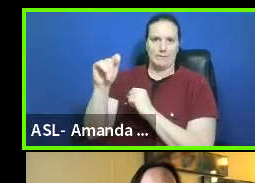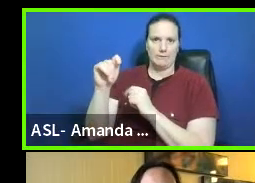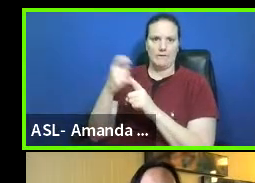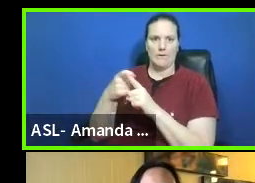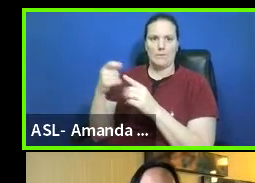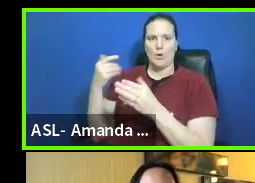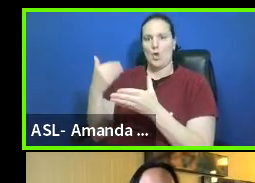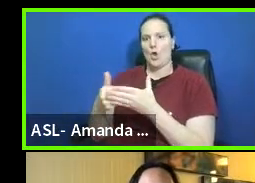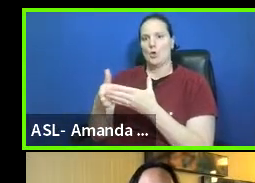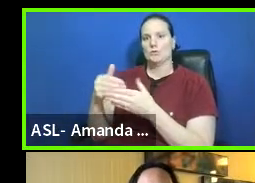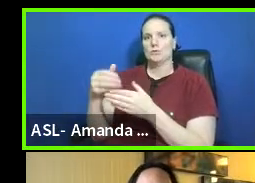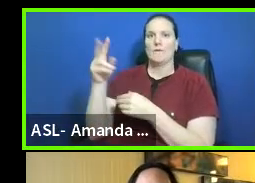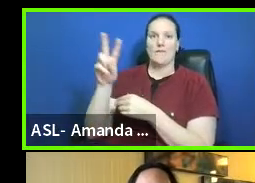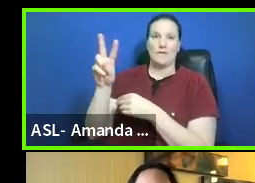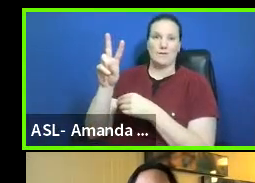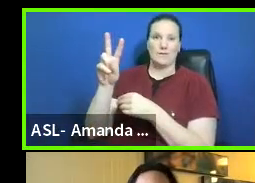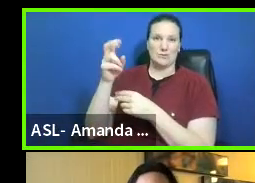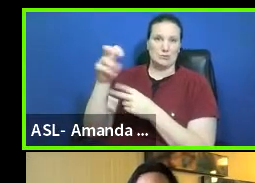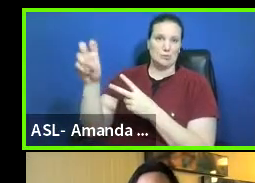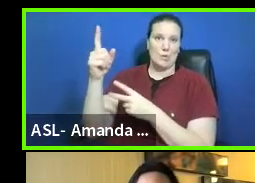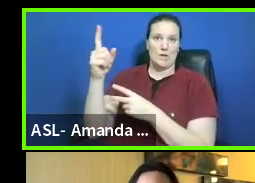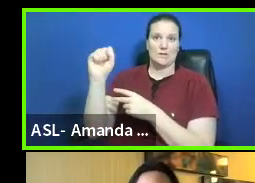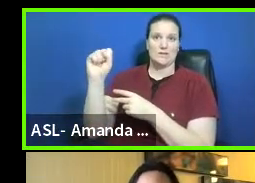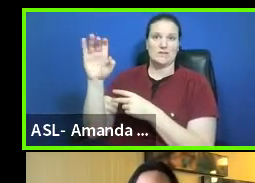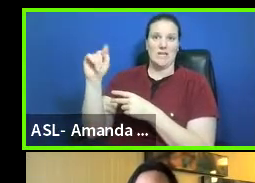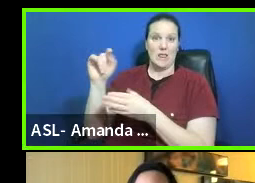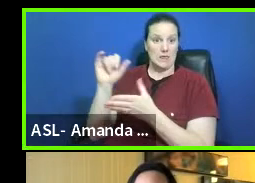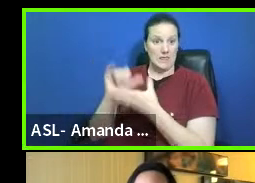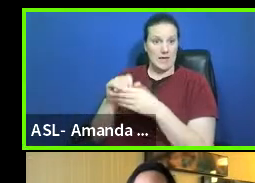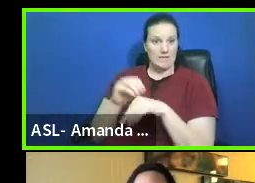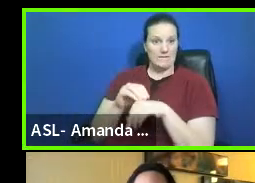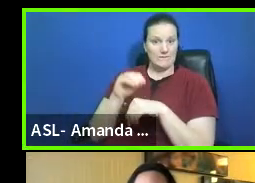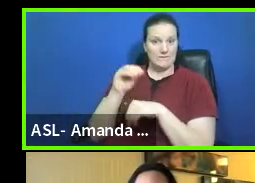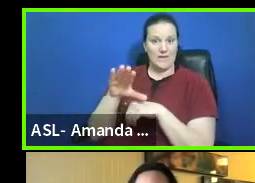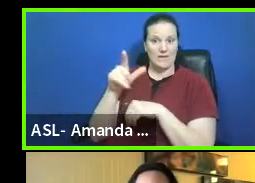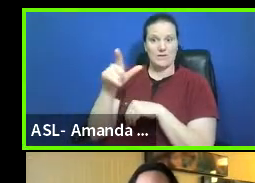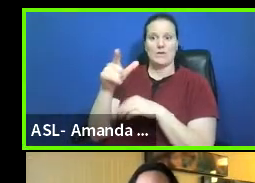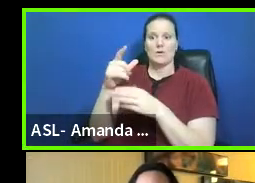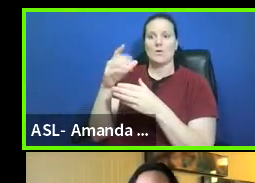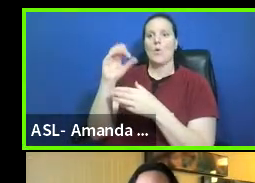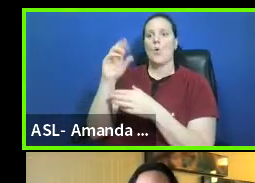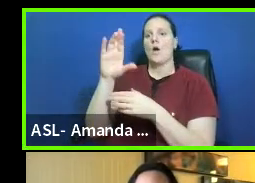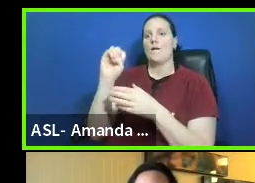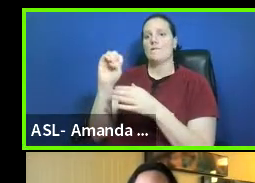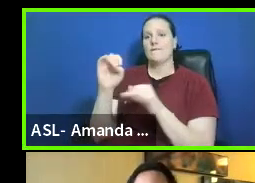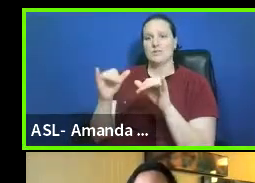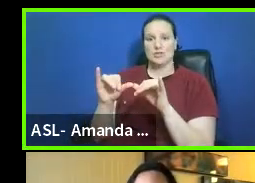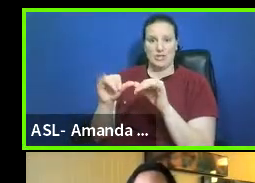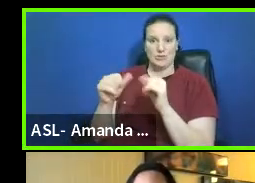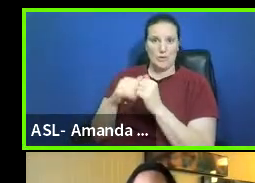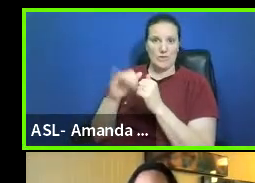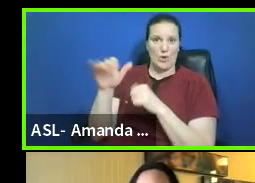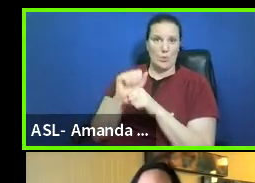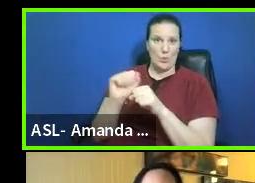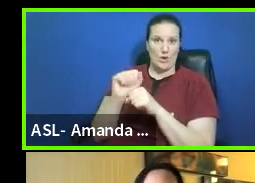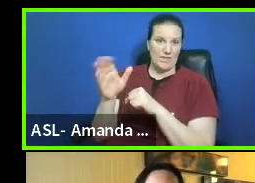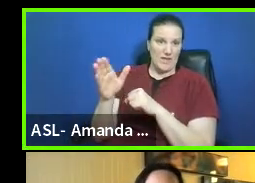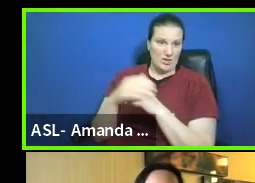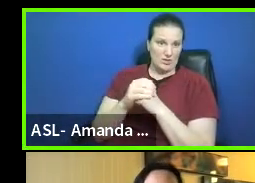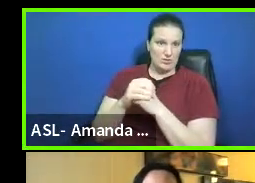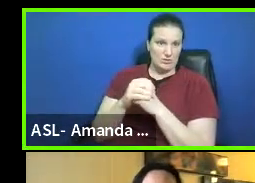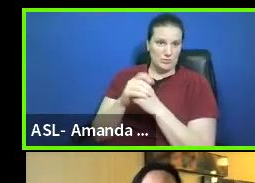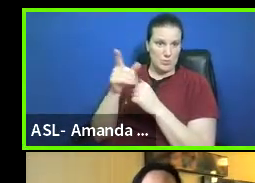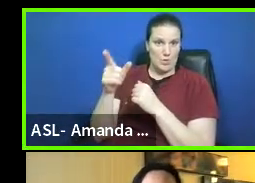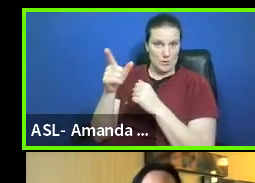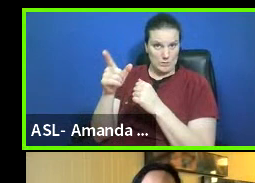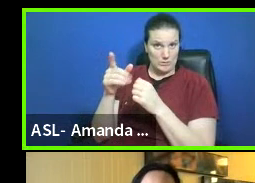to Vancouver over one set. So will that affect the Corps of Engineers and their dredging work there? Will ships be able to